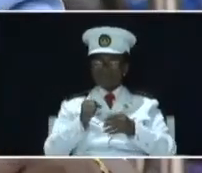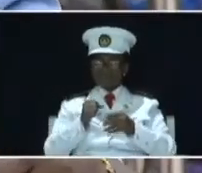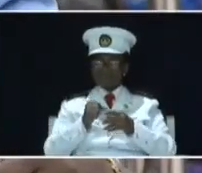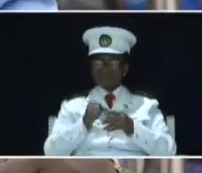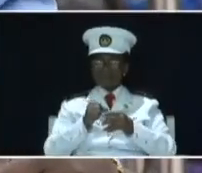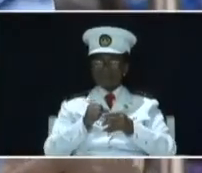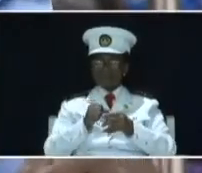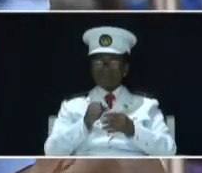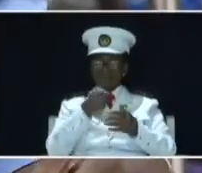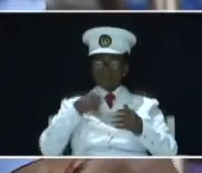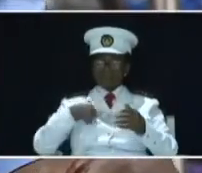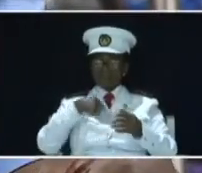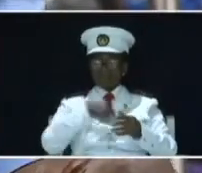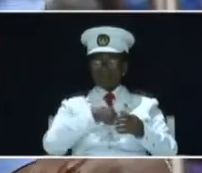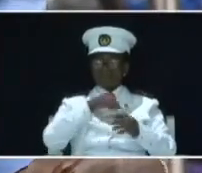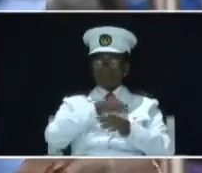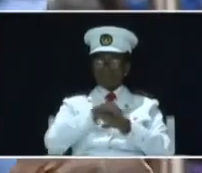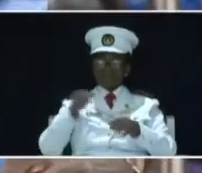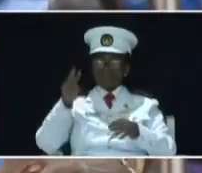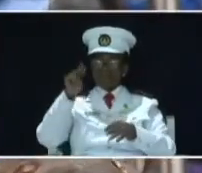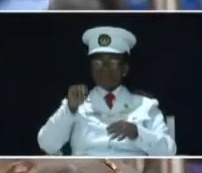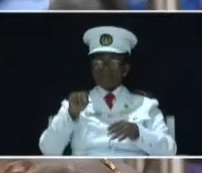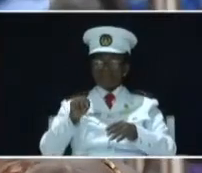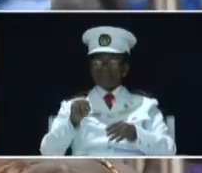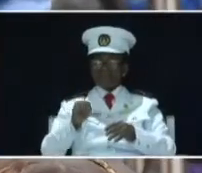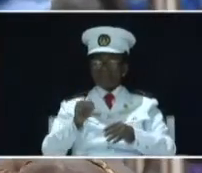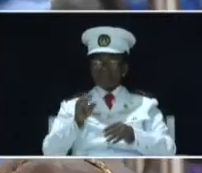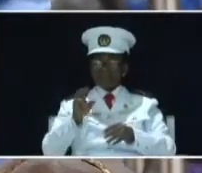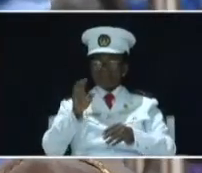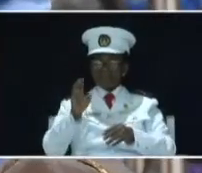We call them customers.